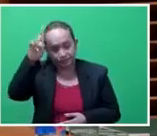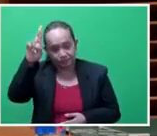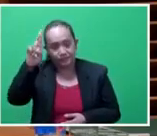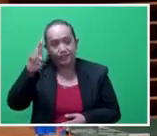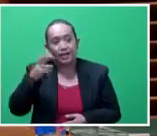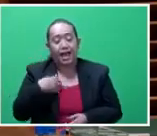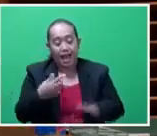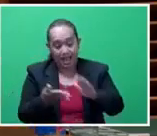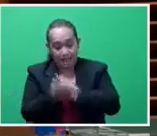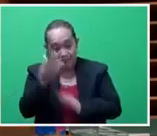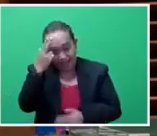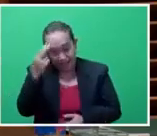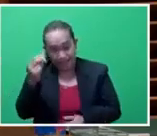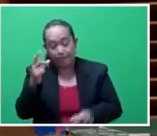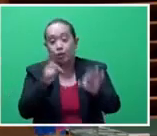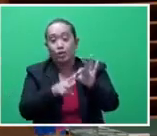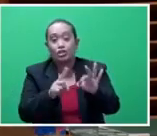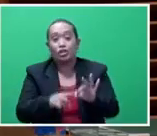name,